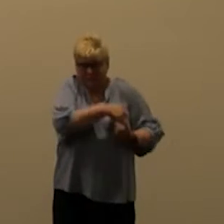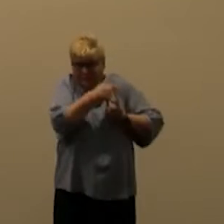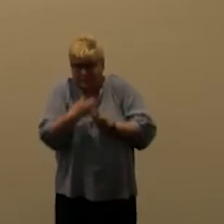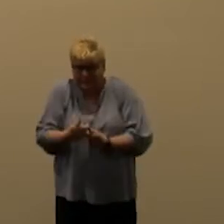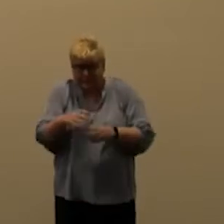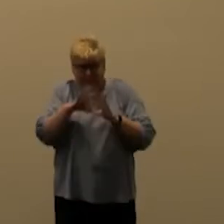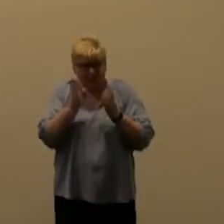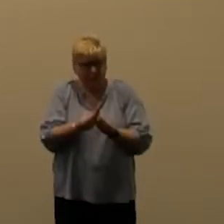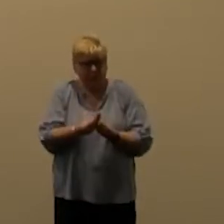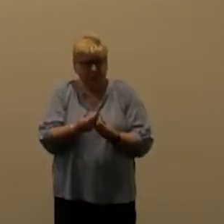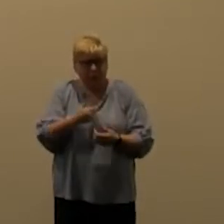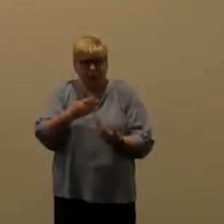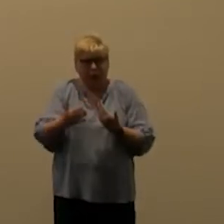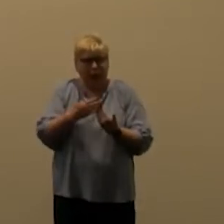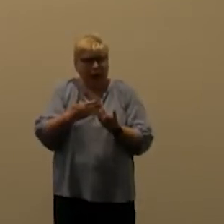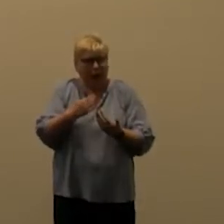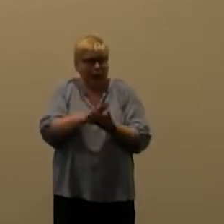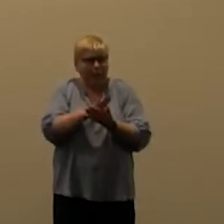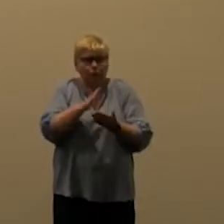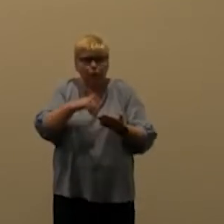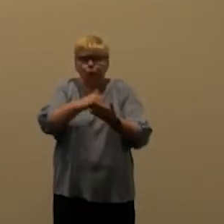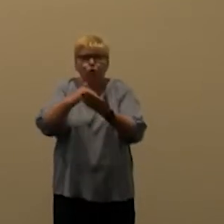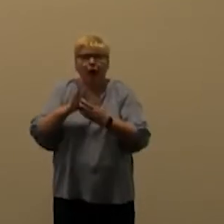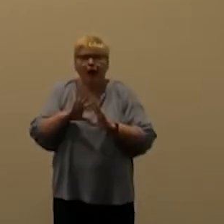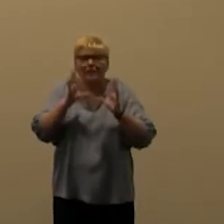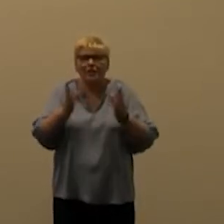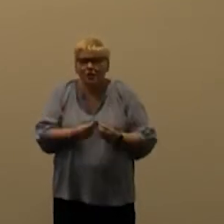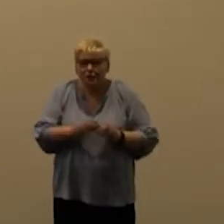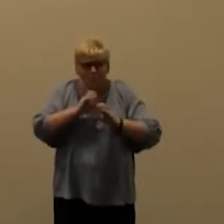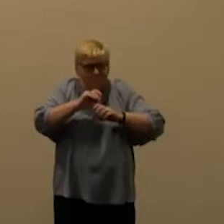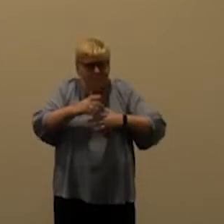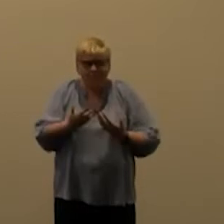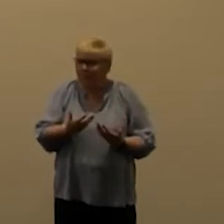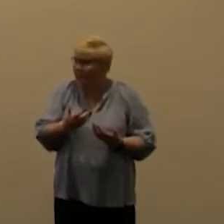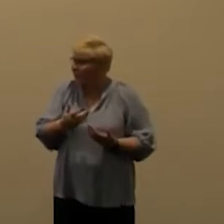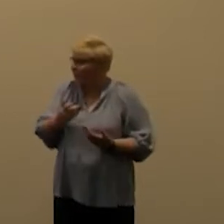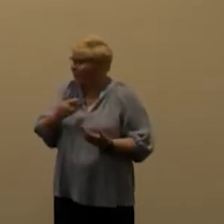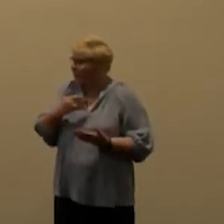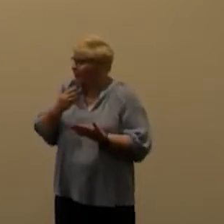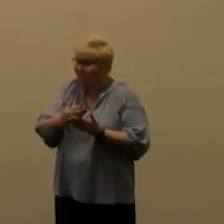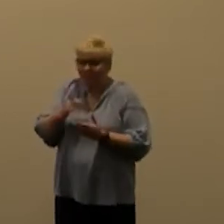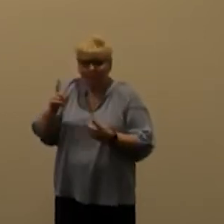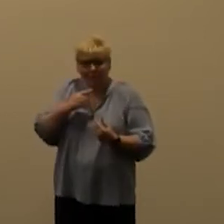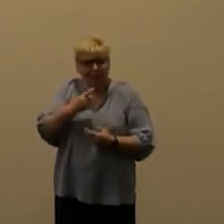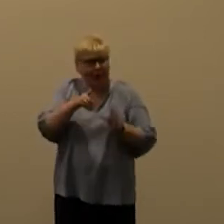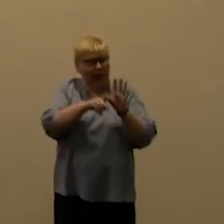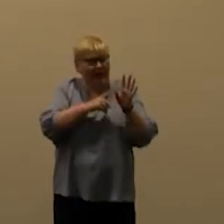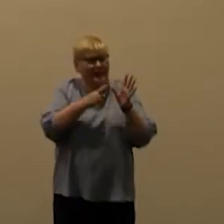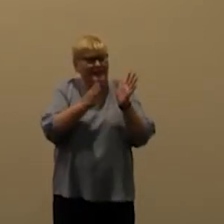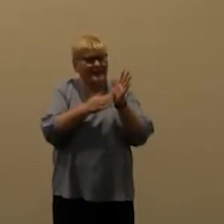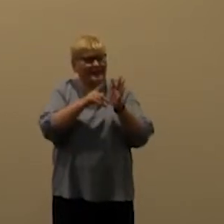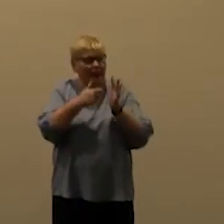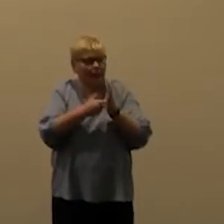us, and we're quite happy to share it with everybody. And I can definitely say, I can't believe you haven't mentioned it already, the Yammer group